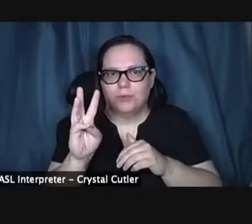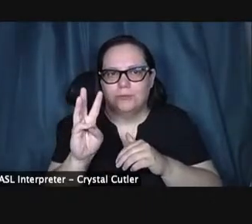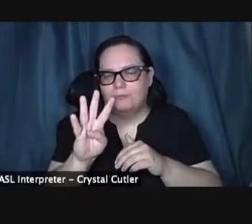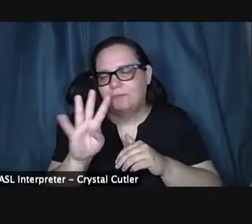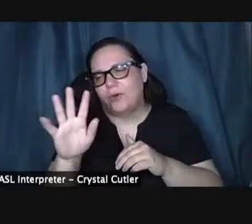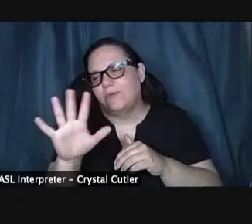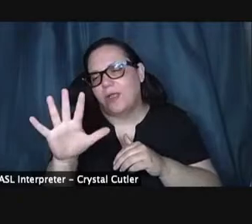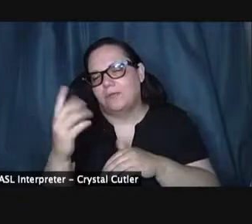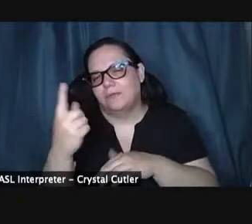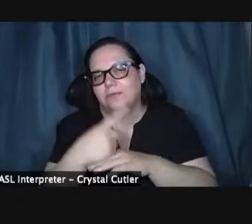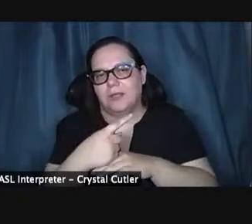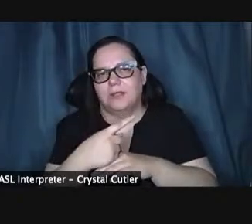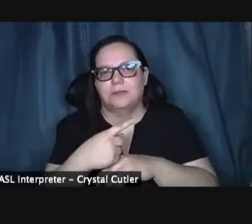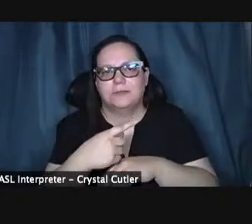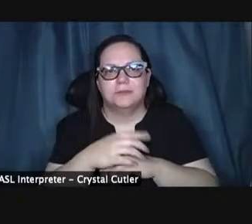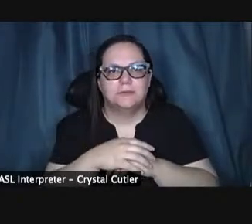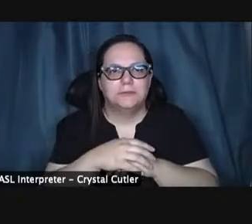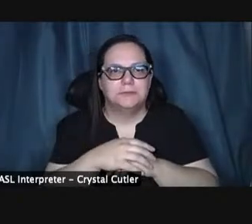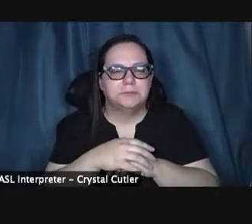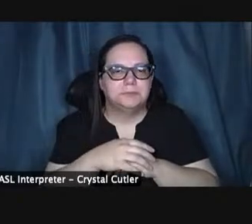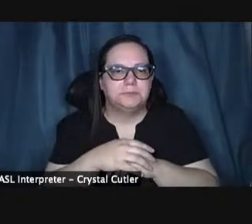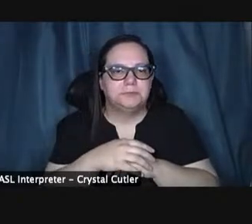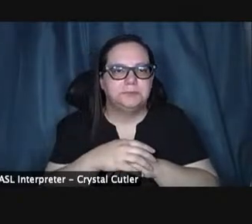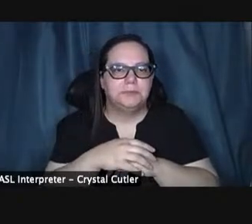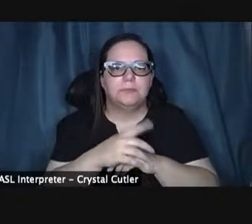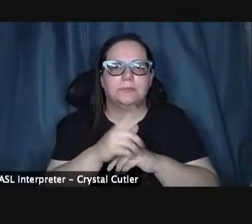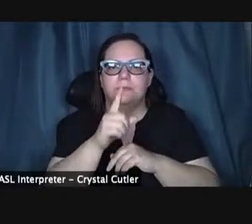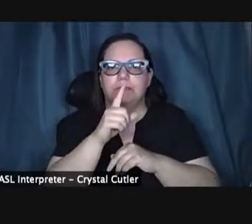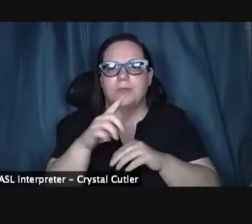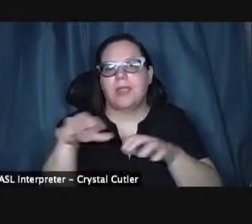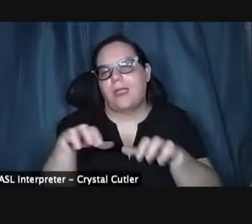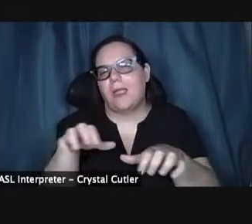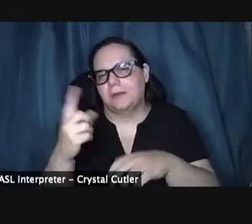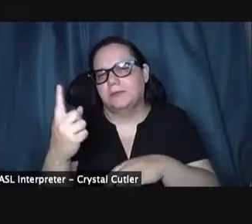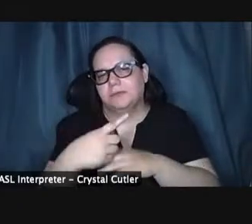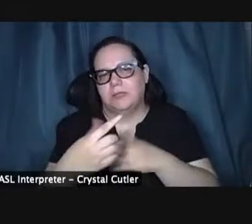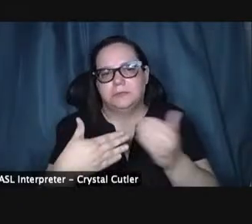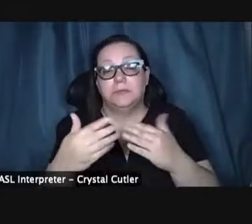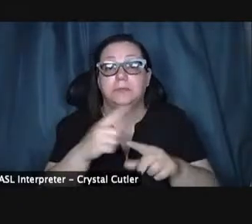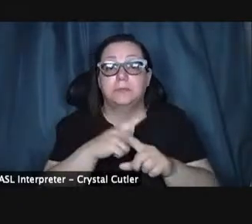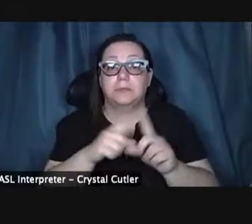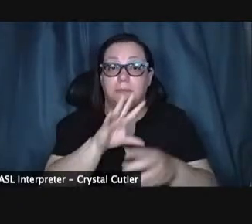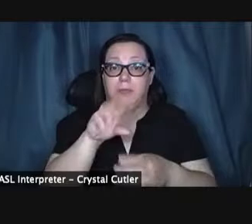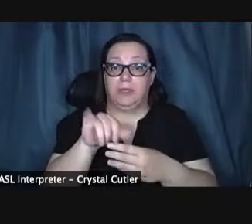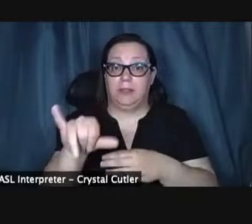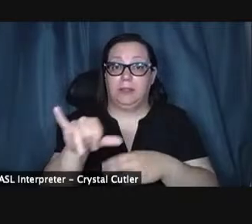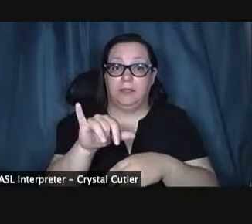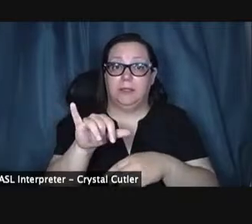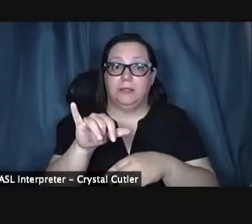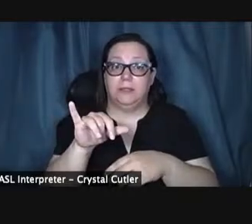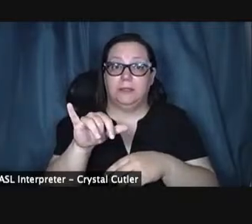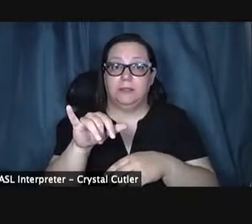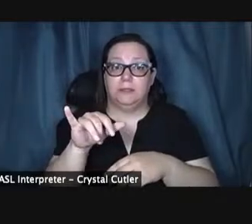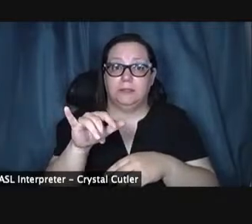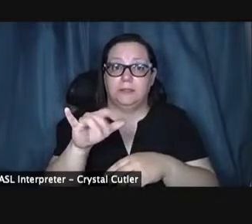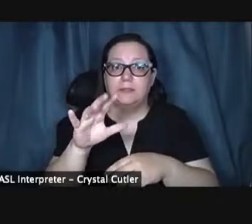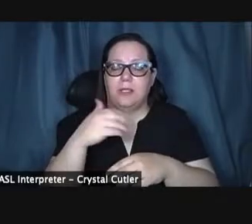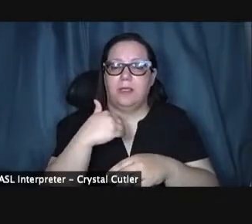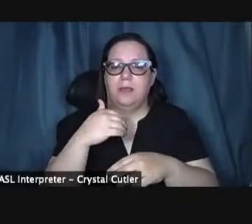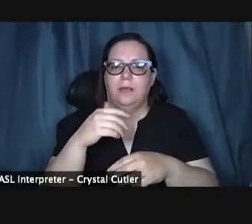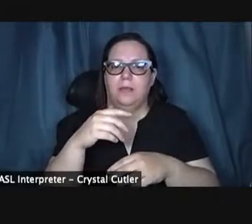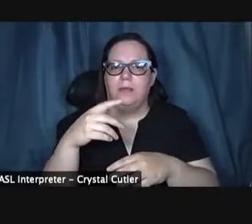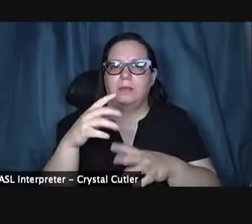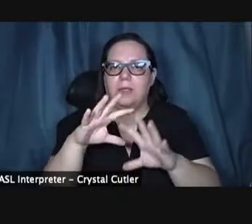hibernation. We have here in this plan 12 science stations, and this is the breakdown between them: 2